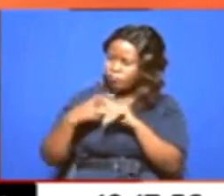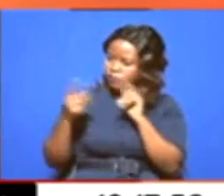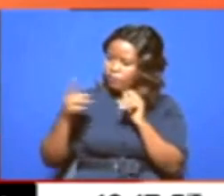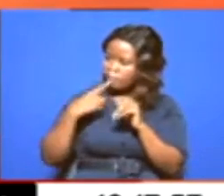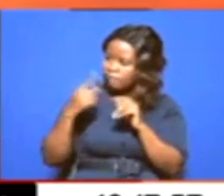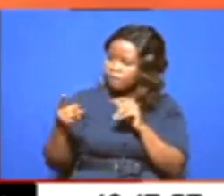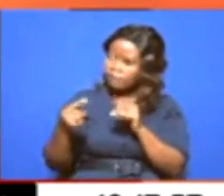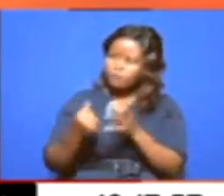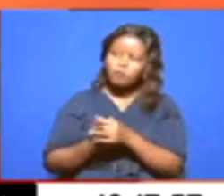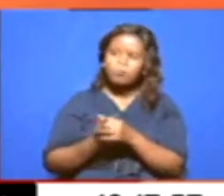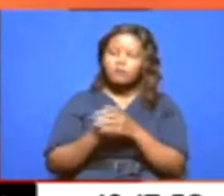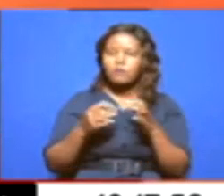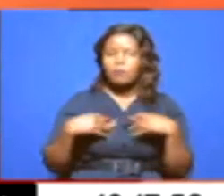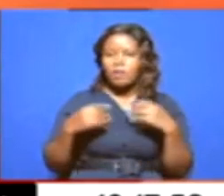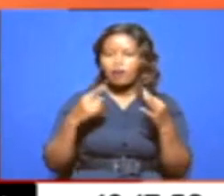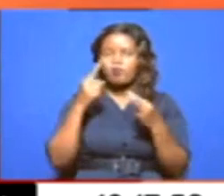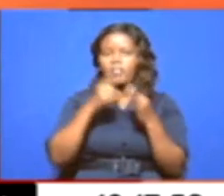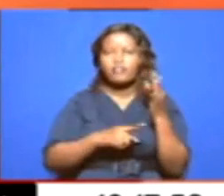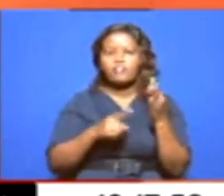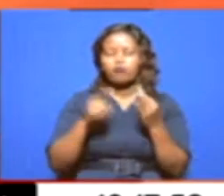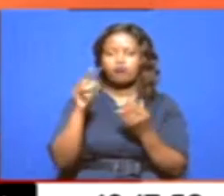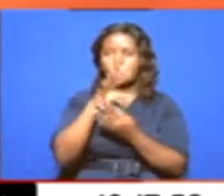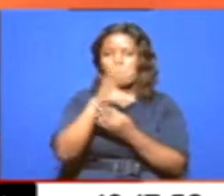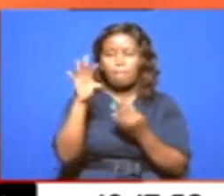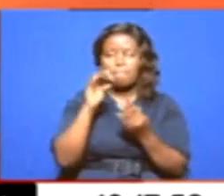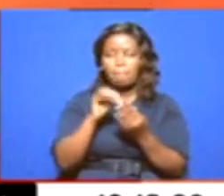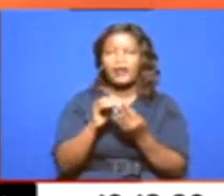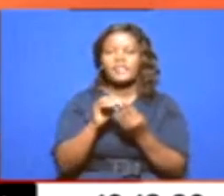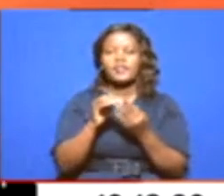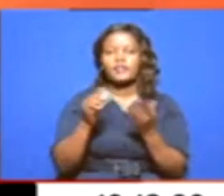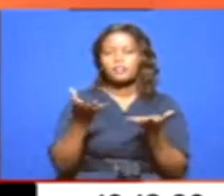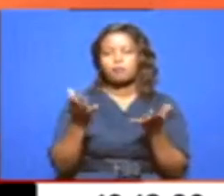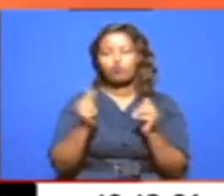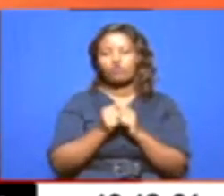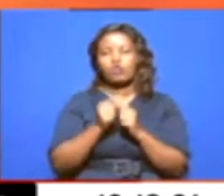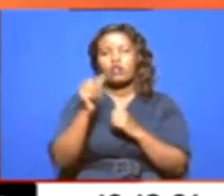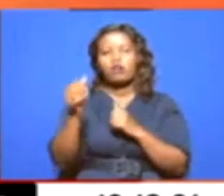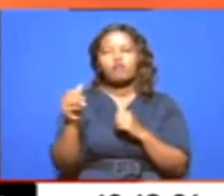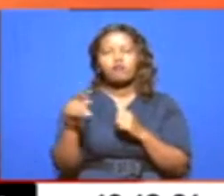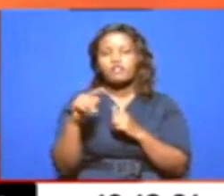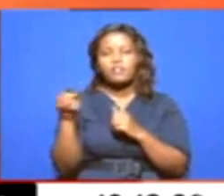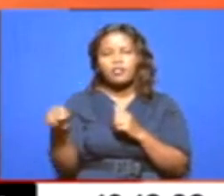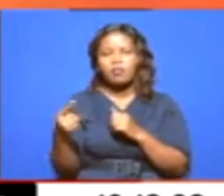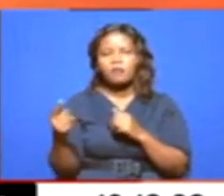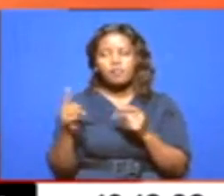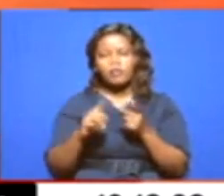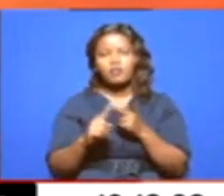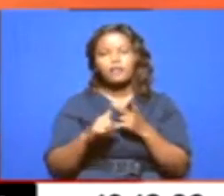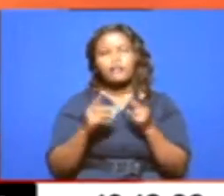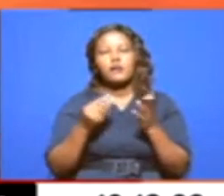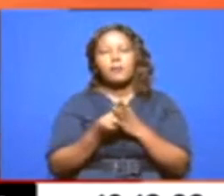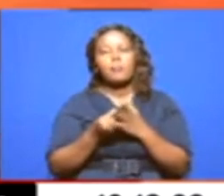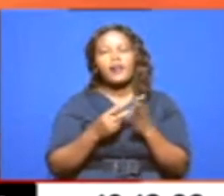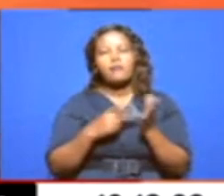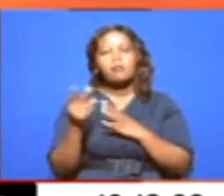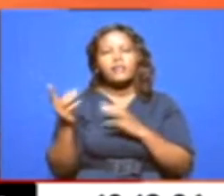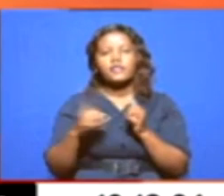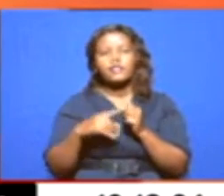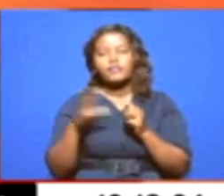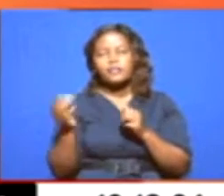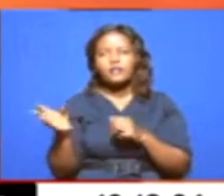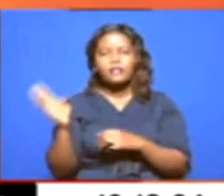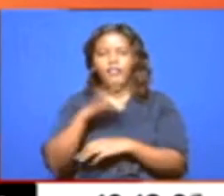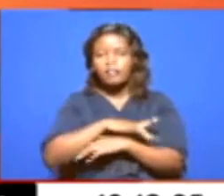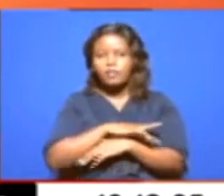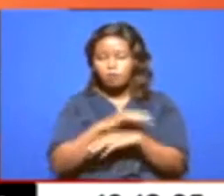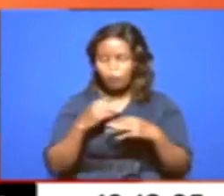minimum total athlete budget for travel, accommodation, and prize money should be 15,000. The prize money shall be paid within 60 days of receipt of the doping control